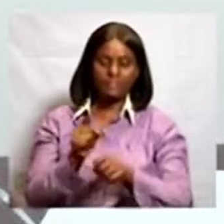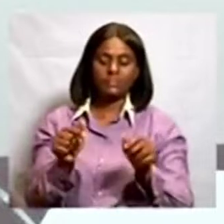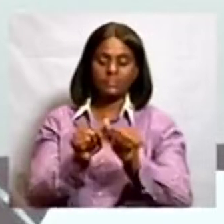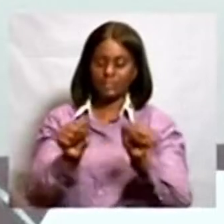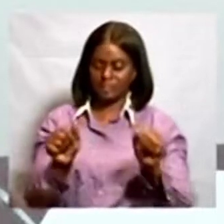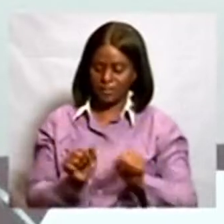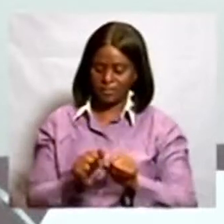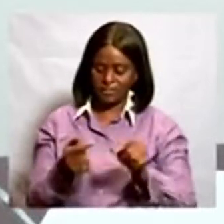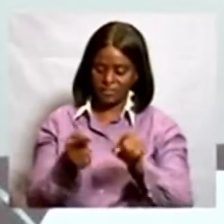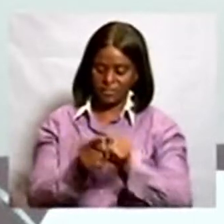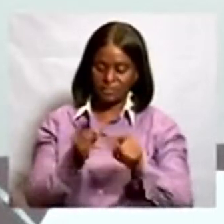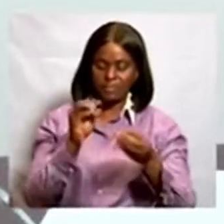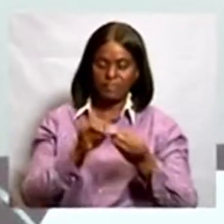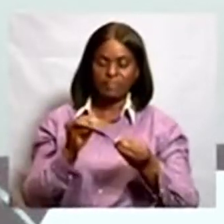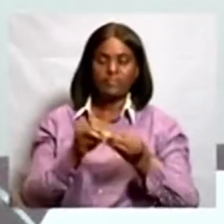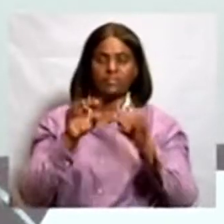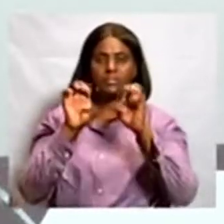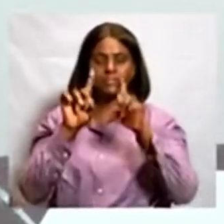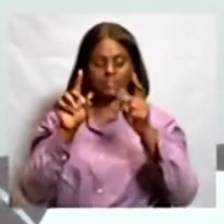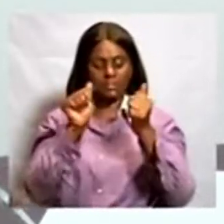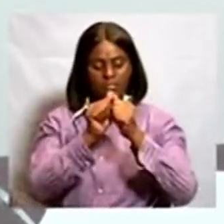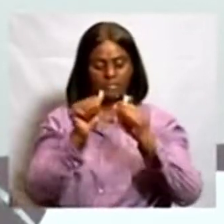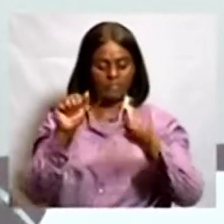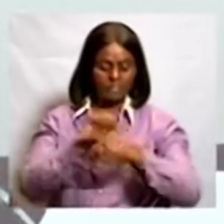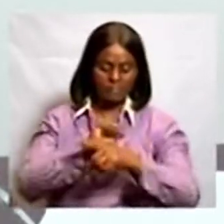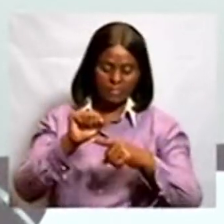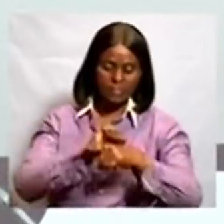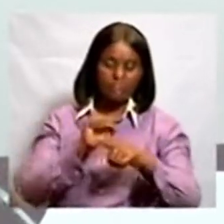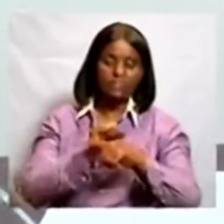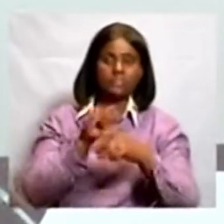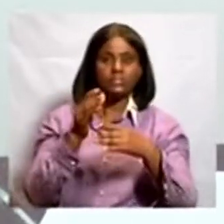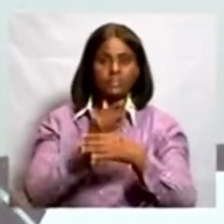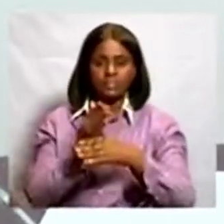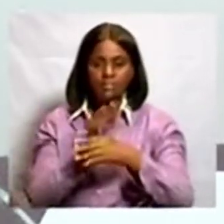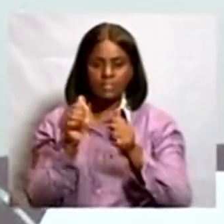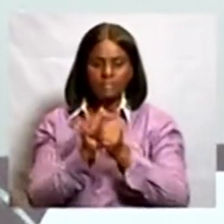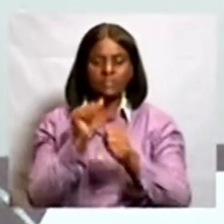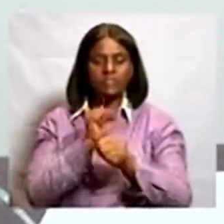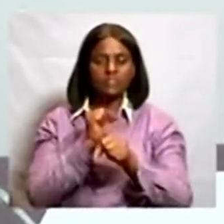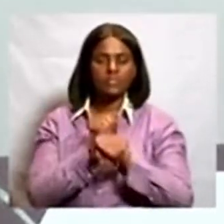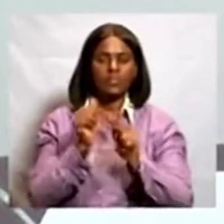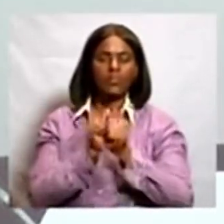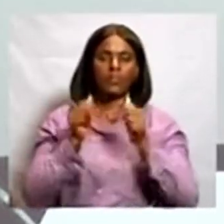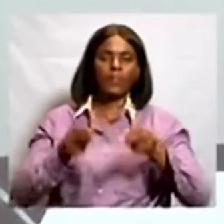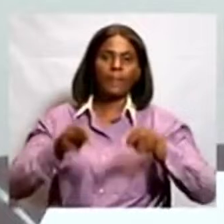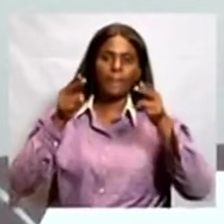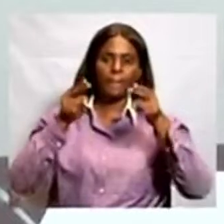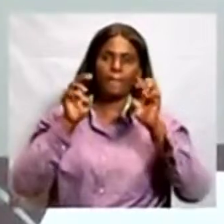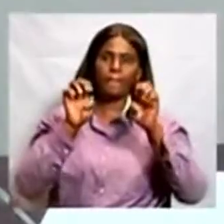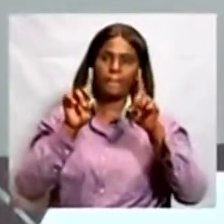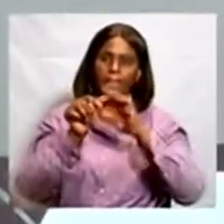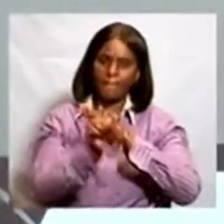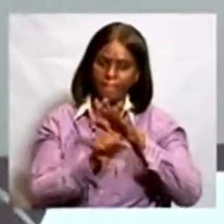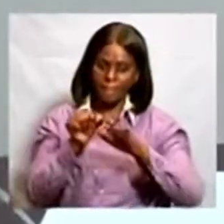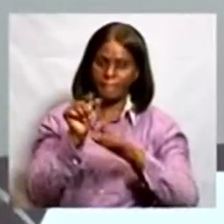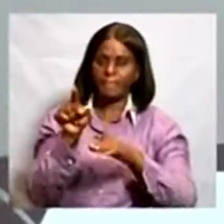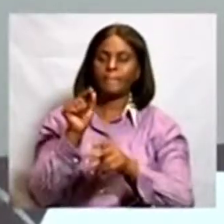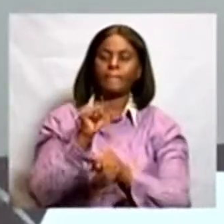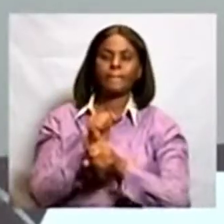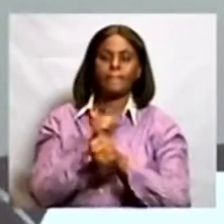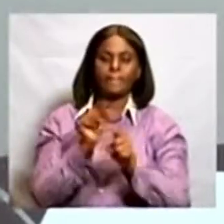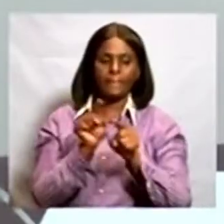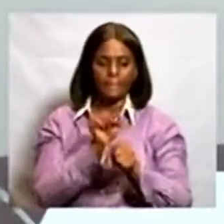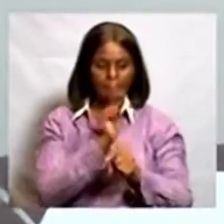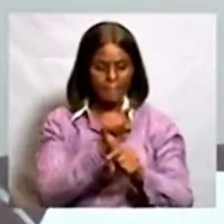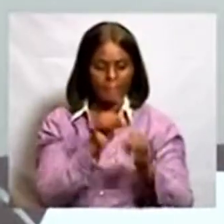and further education and training, trades and occupations, and also the higher education sub-framework. And this is